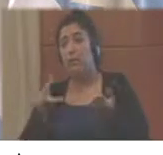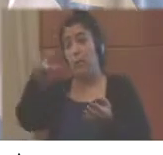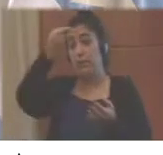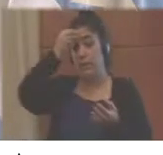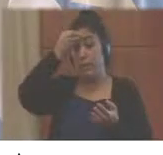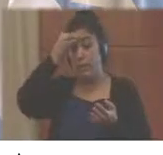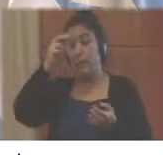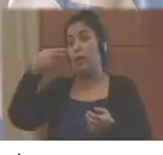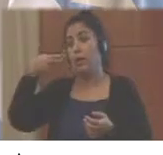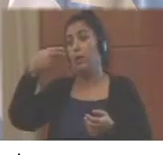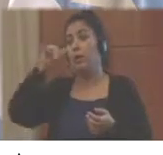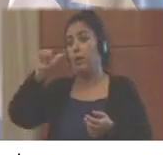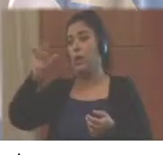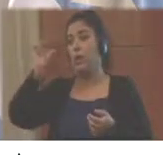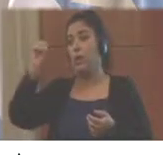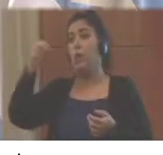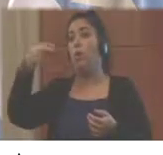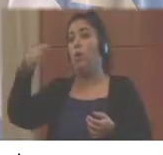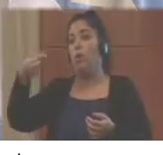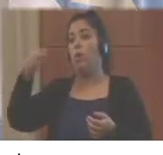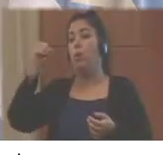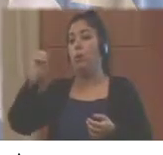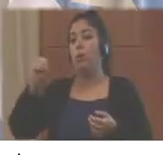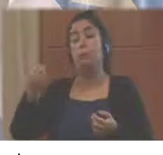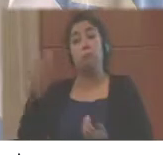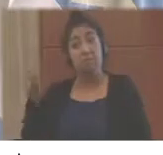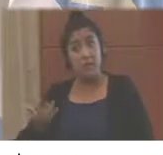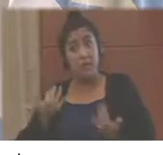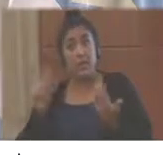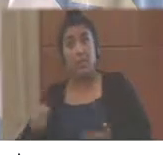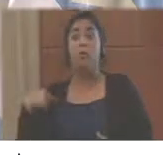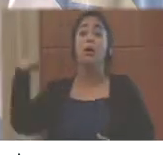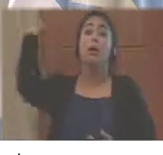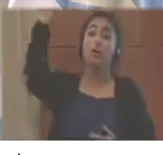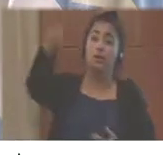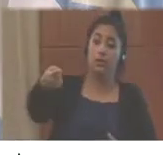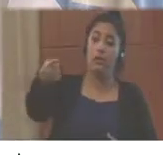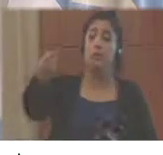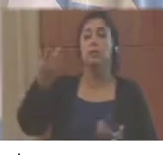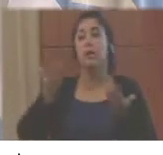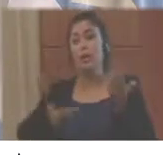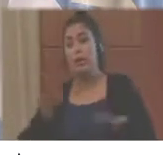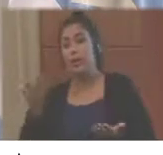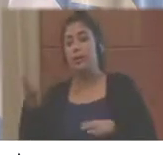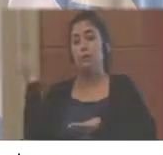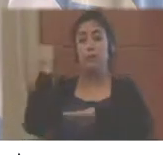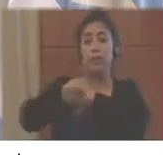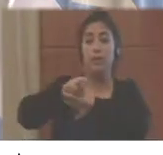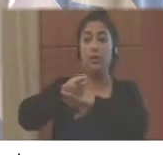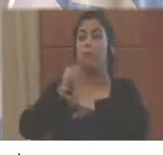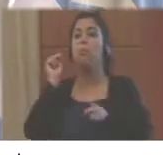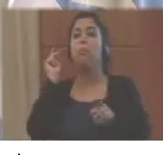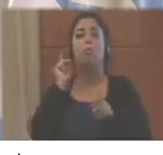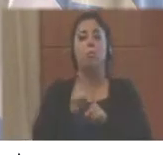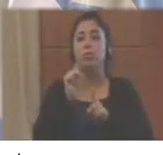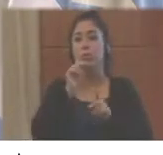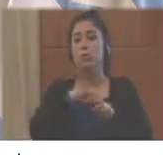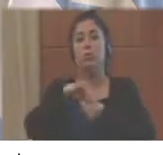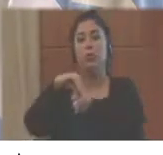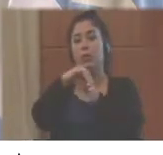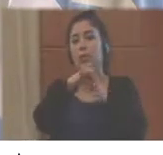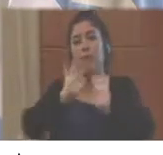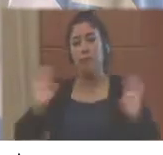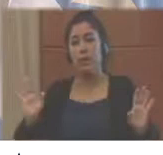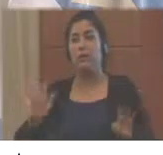that the new Hyogo framework will have a more direct language and to be a